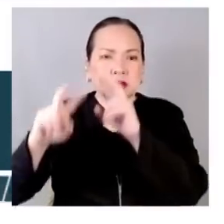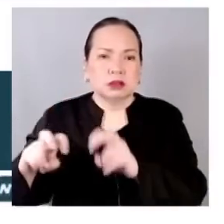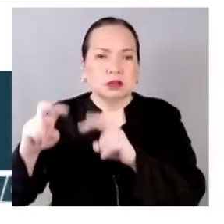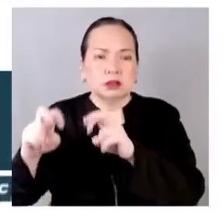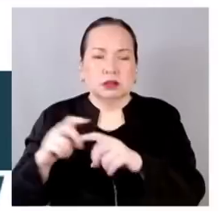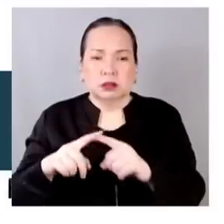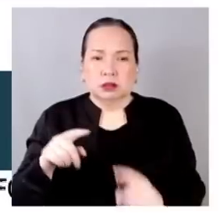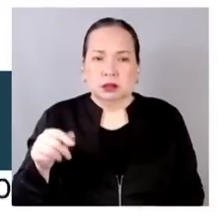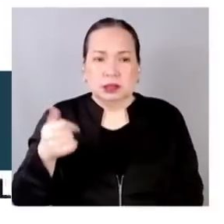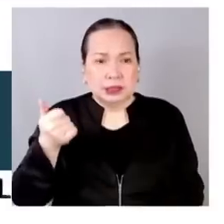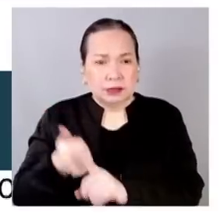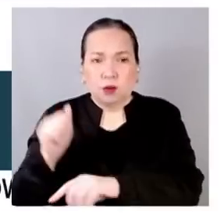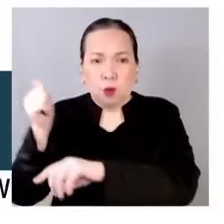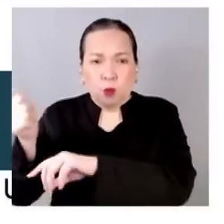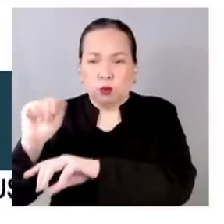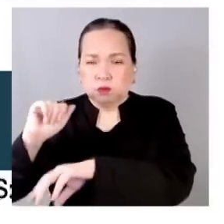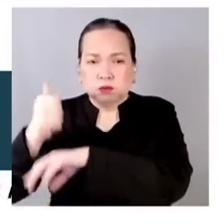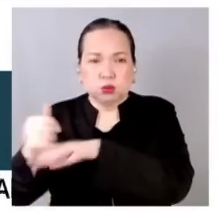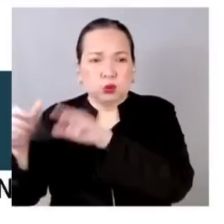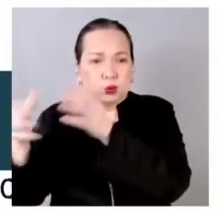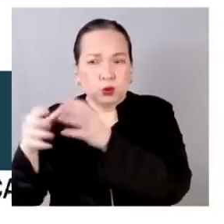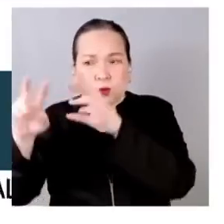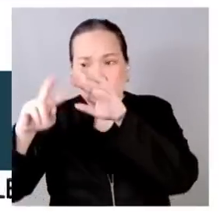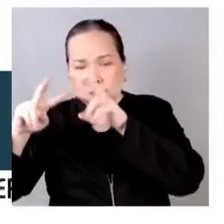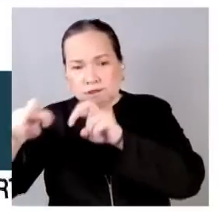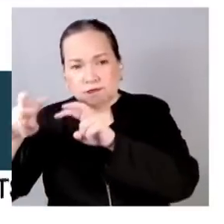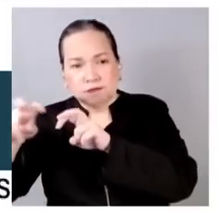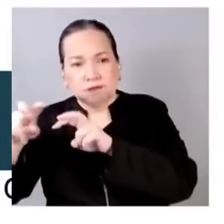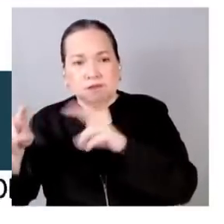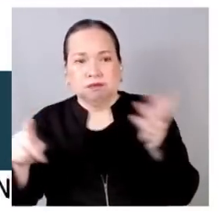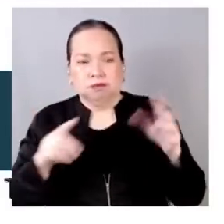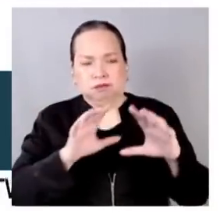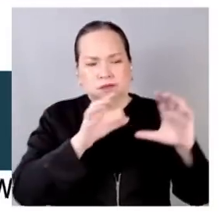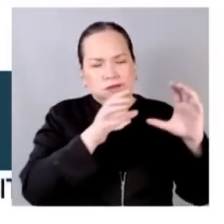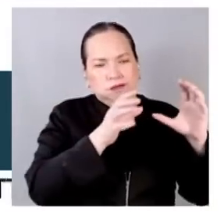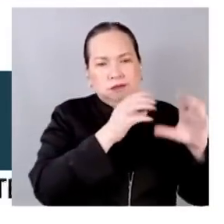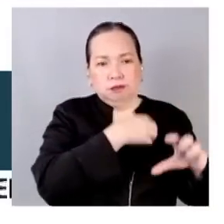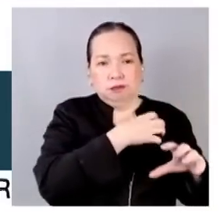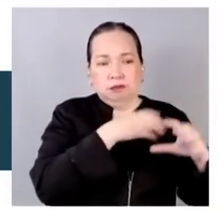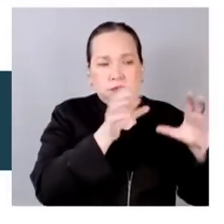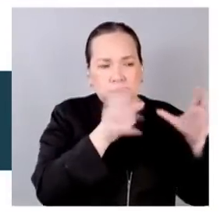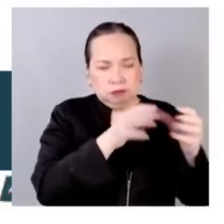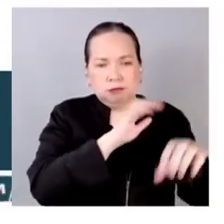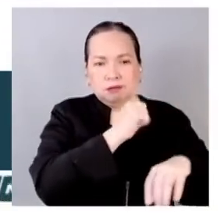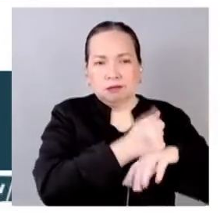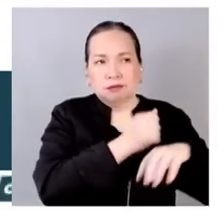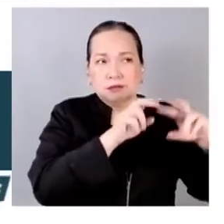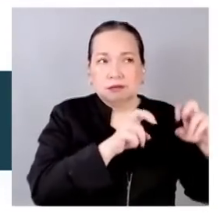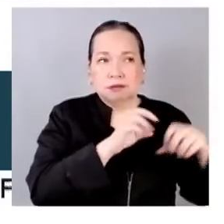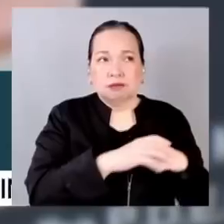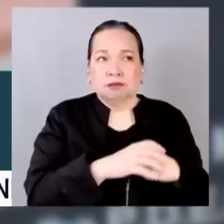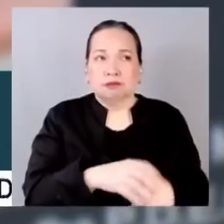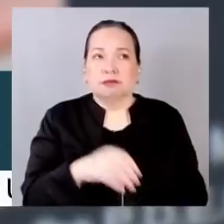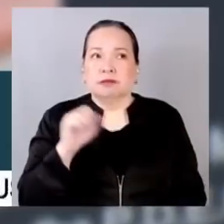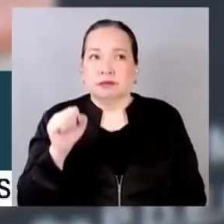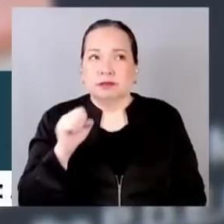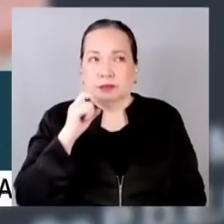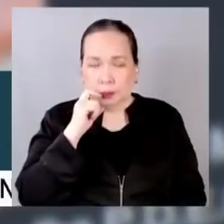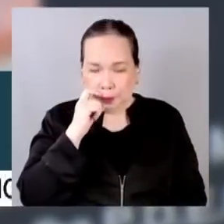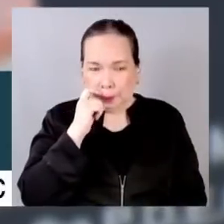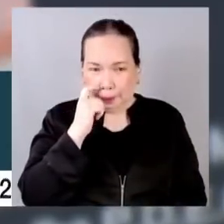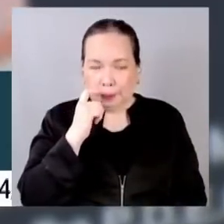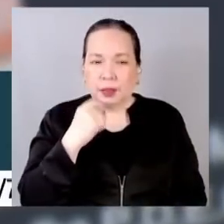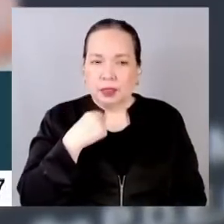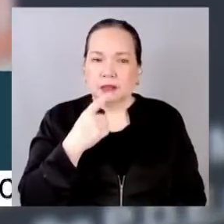formed his own task force to look into the matter. Go ahead, Raf. Okay. Yes, Carmina. I remember the Secretary said